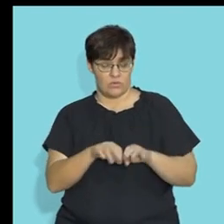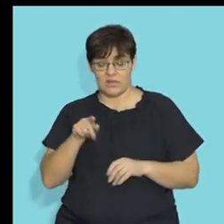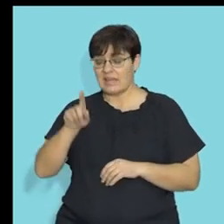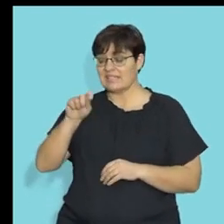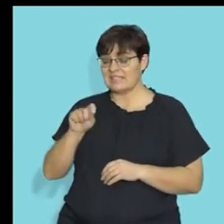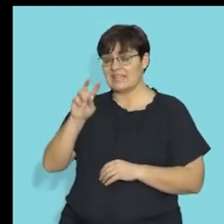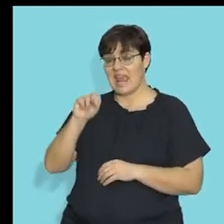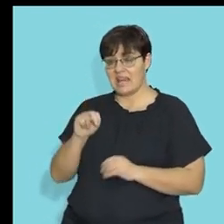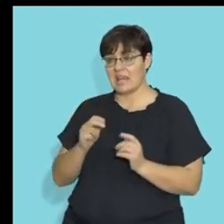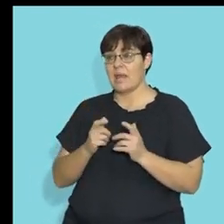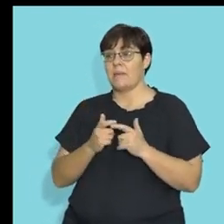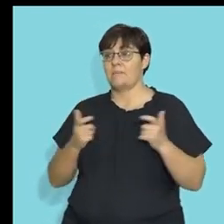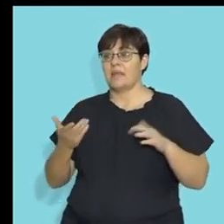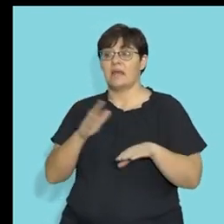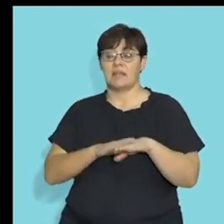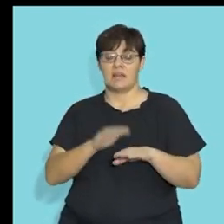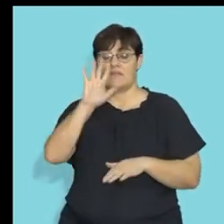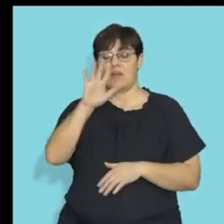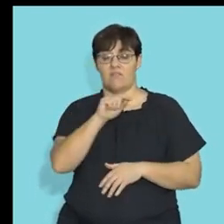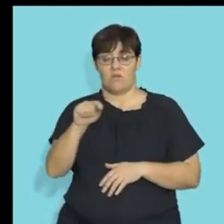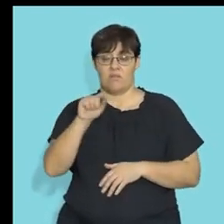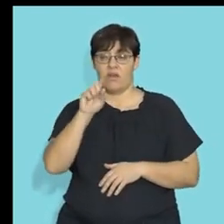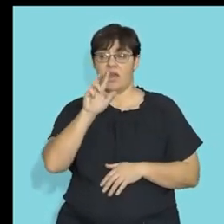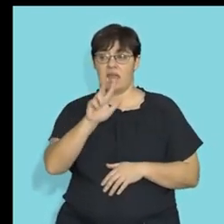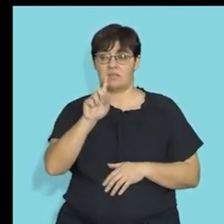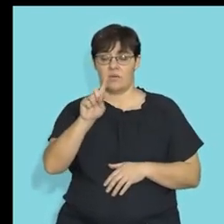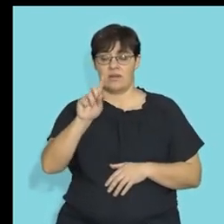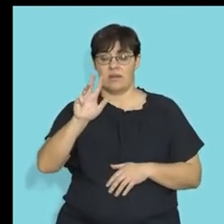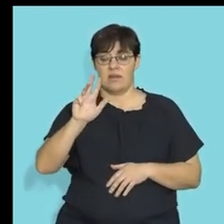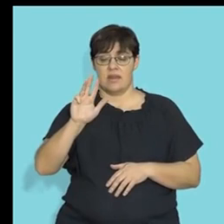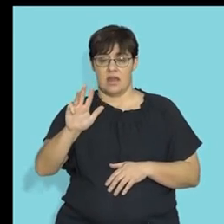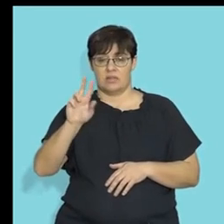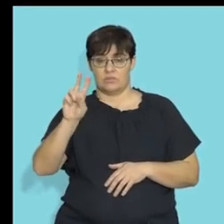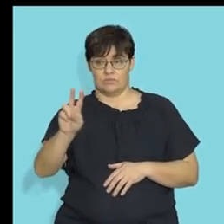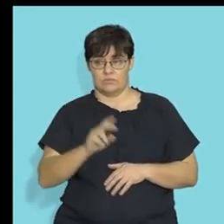which Tn is greater than 5 over